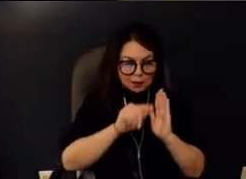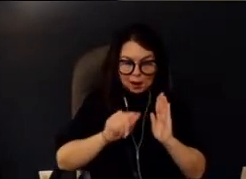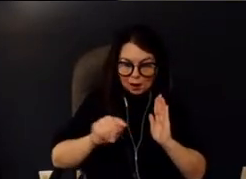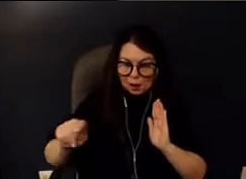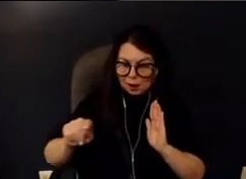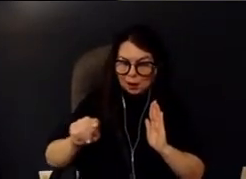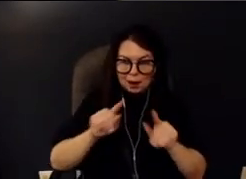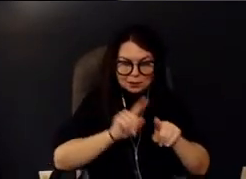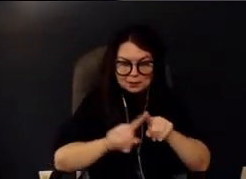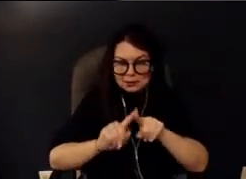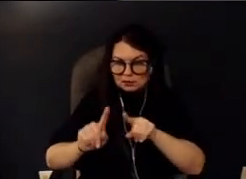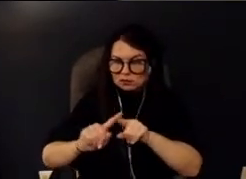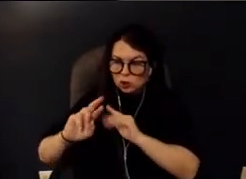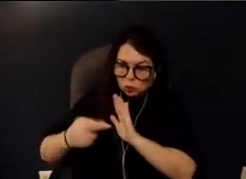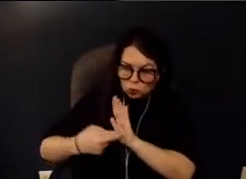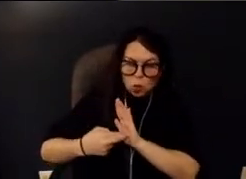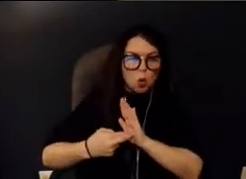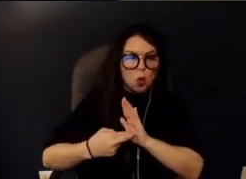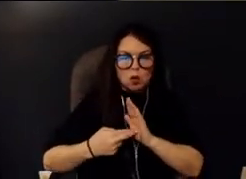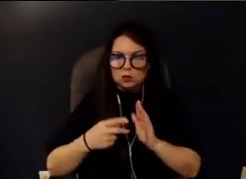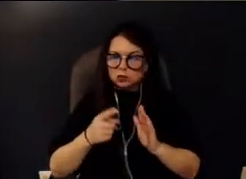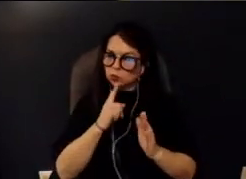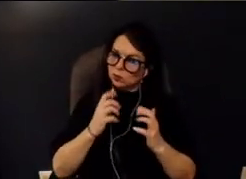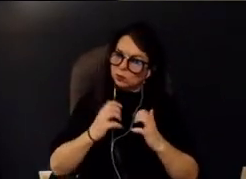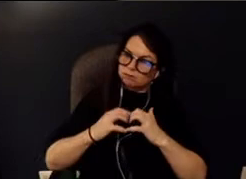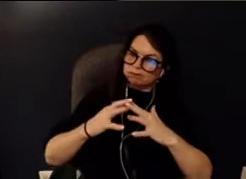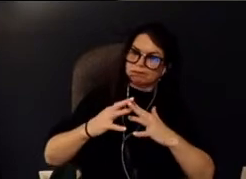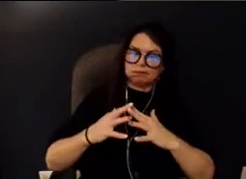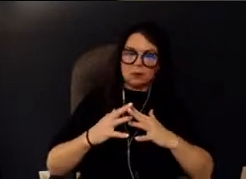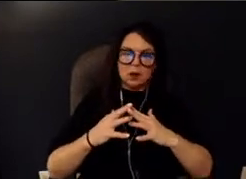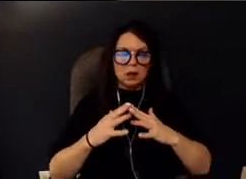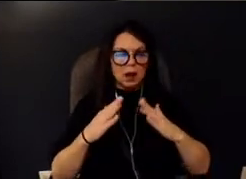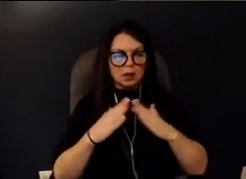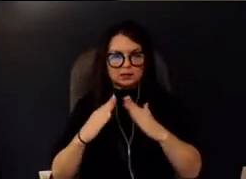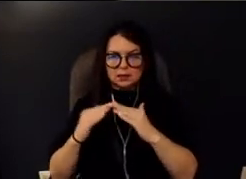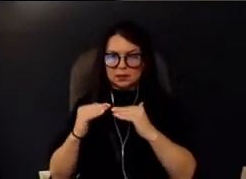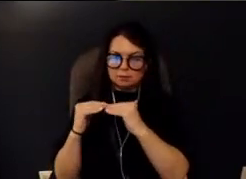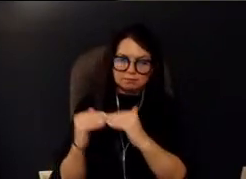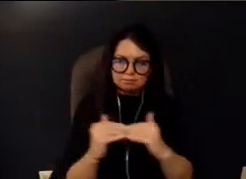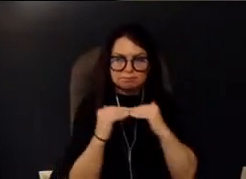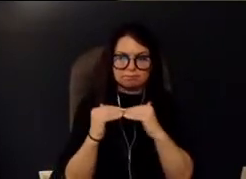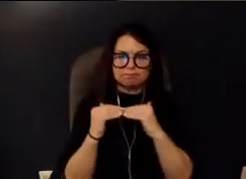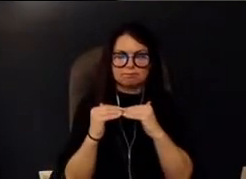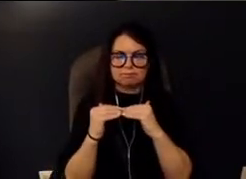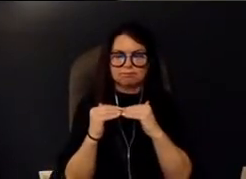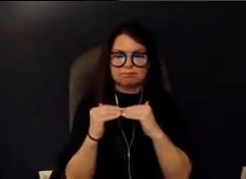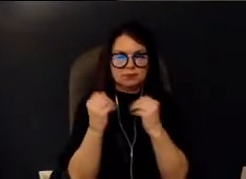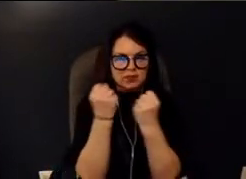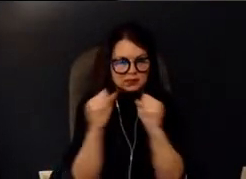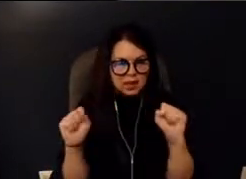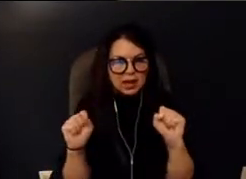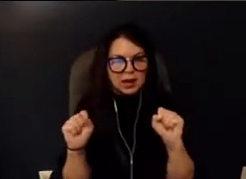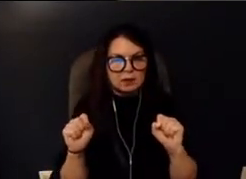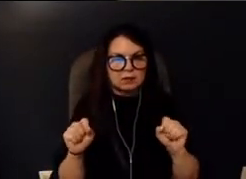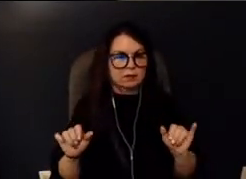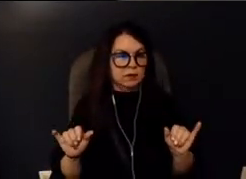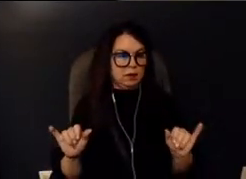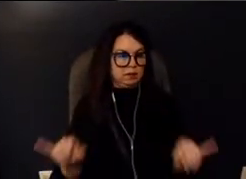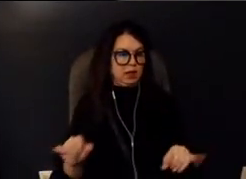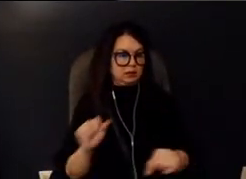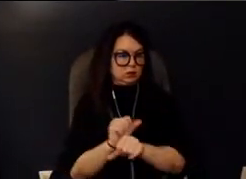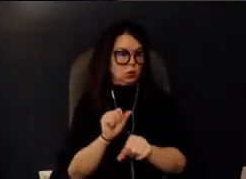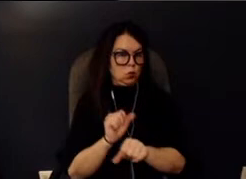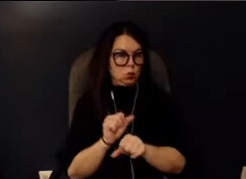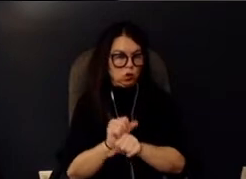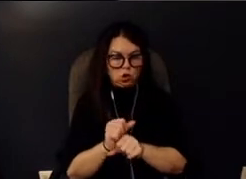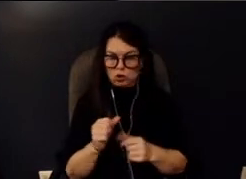is just, and that is equitable, and that is safe, and that is the work that every single one of us has together.